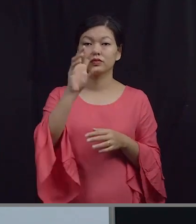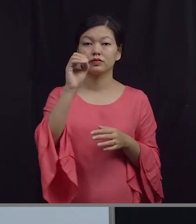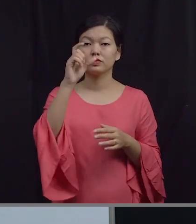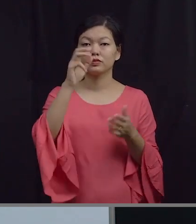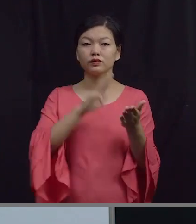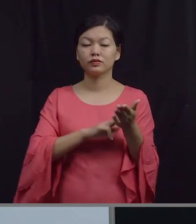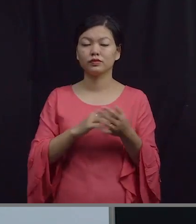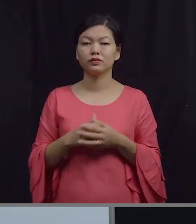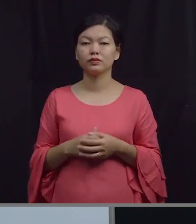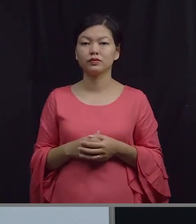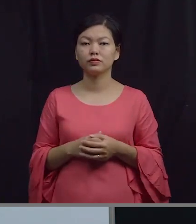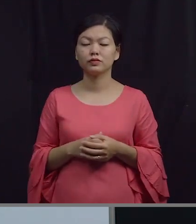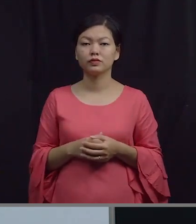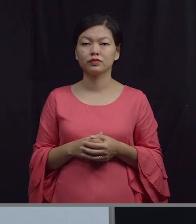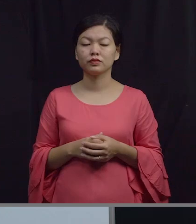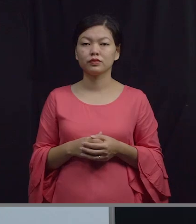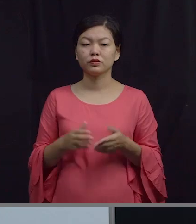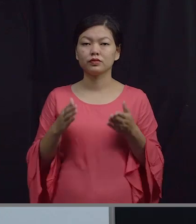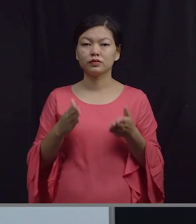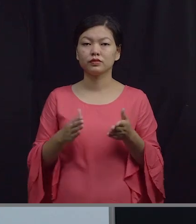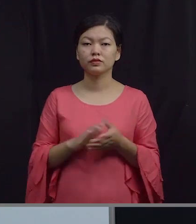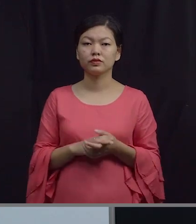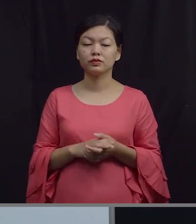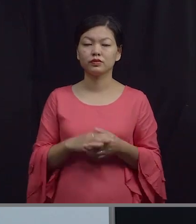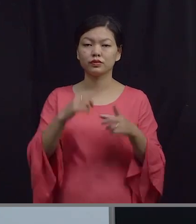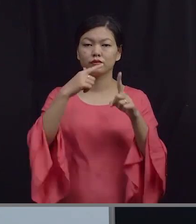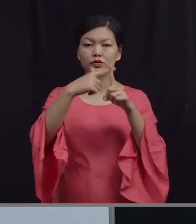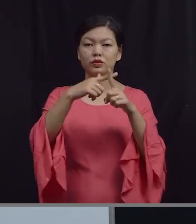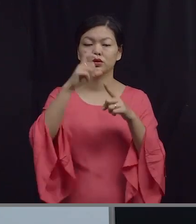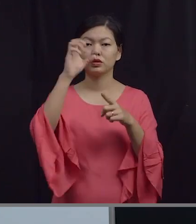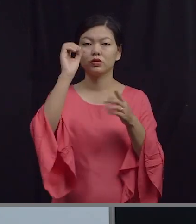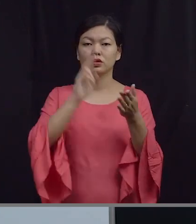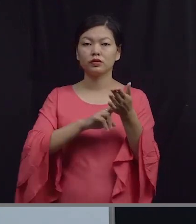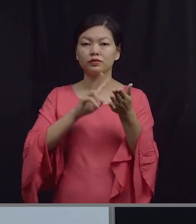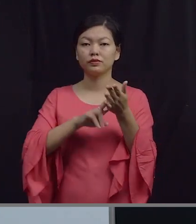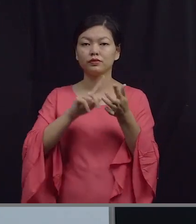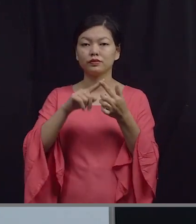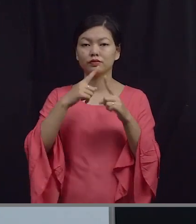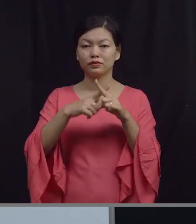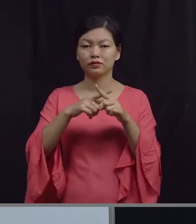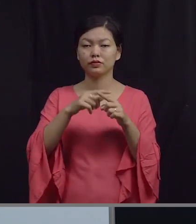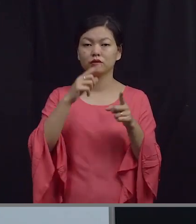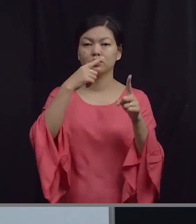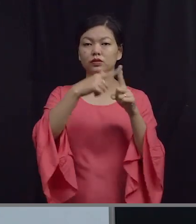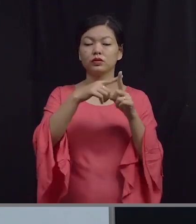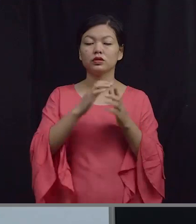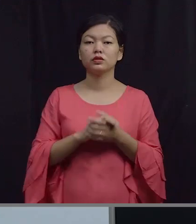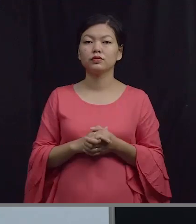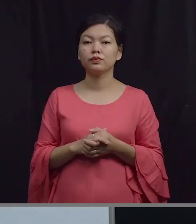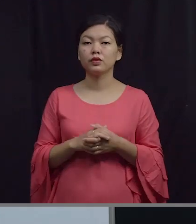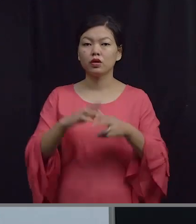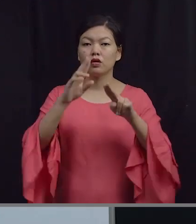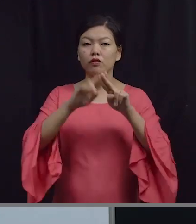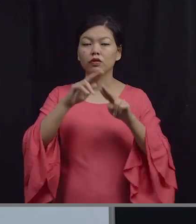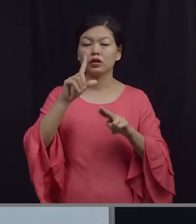centimeter. Okay, they are saying convex, so I am taking this positive. Okay, next, what is the focal length in water? They are asking what is the